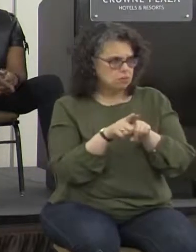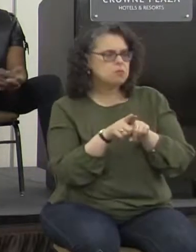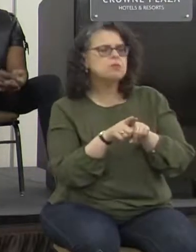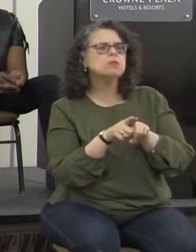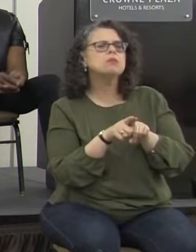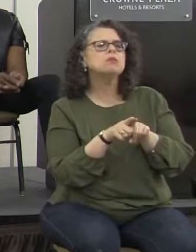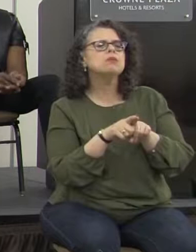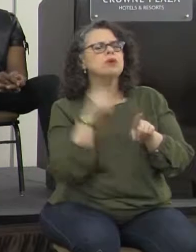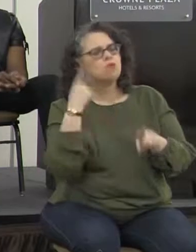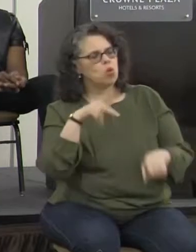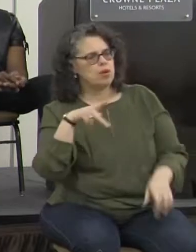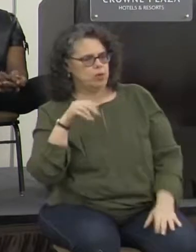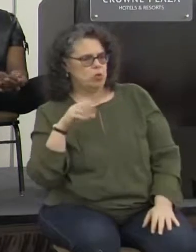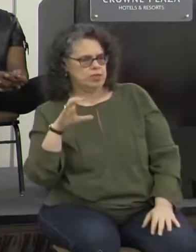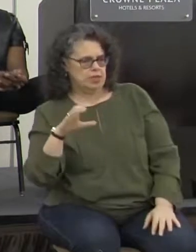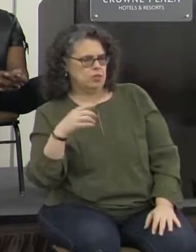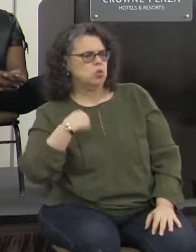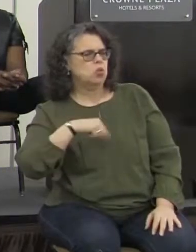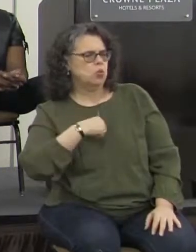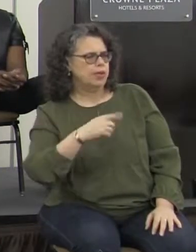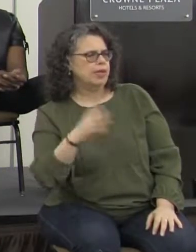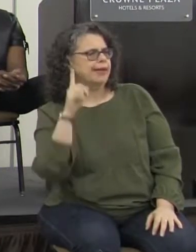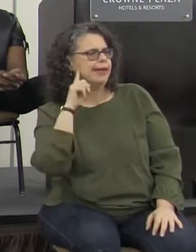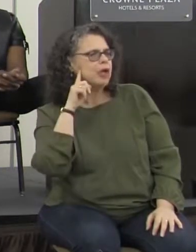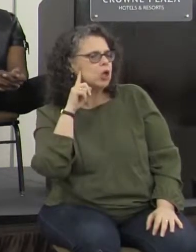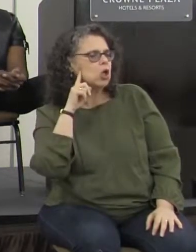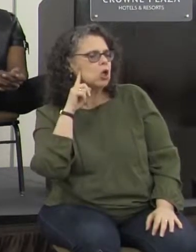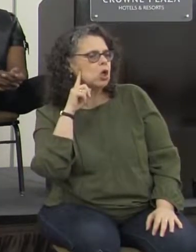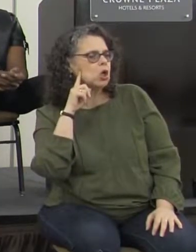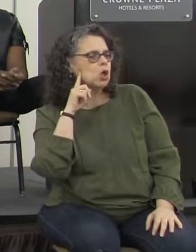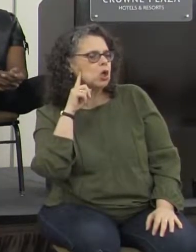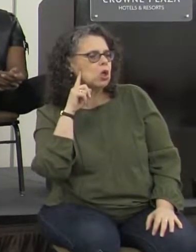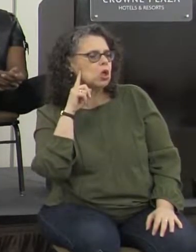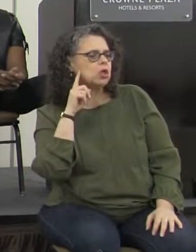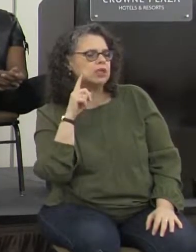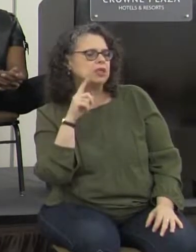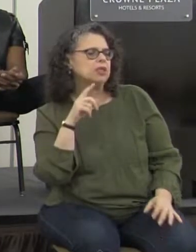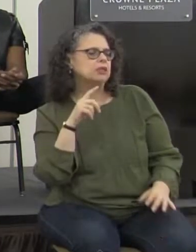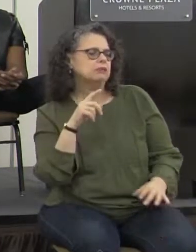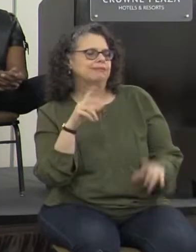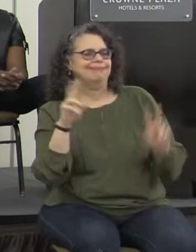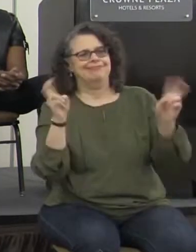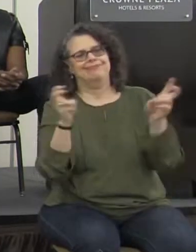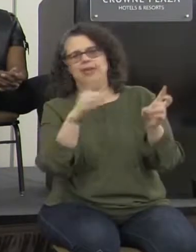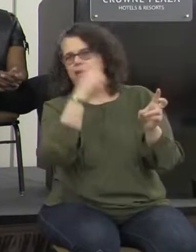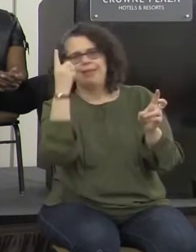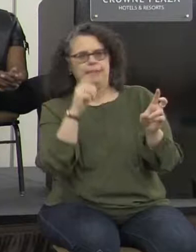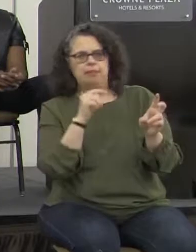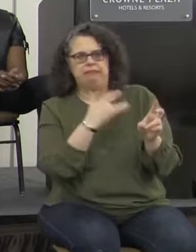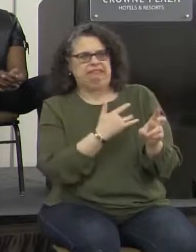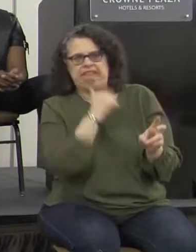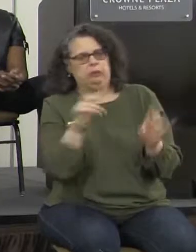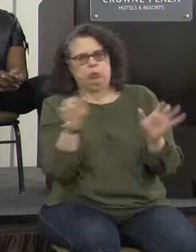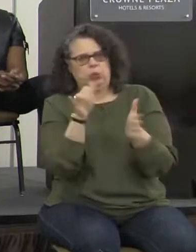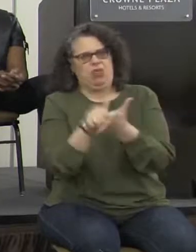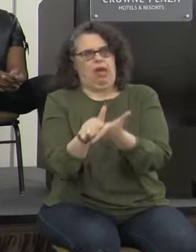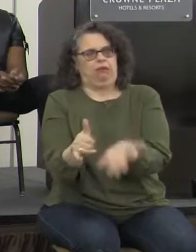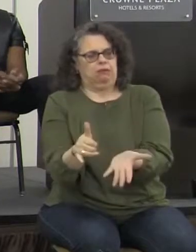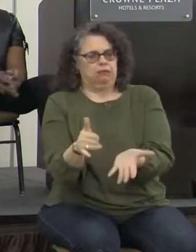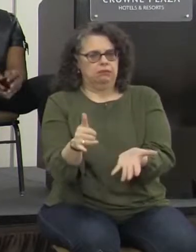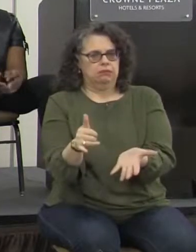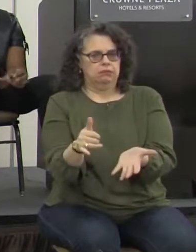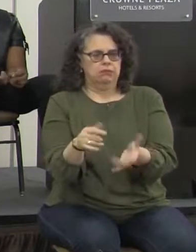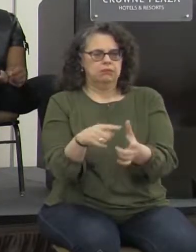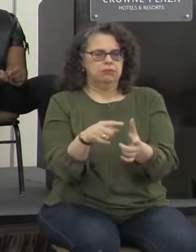for people of color, we hear it of people saying, black people don't do these things. But if they see us